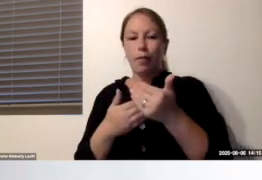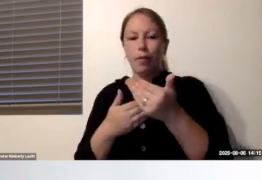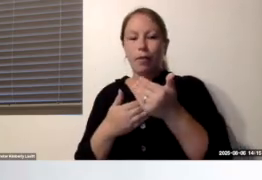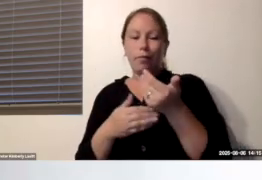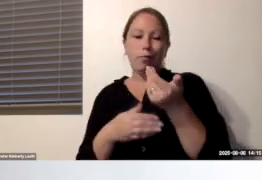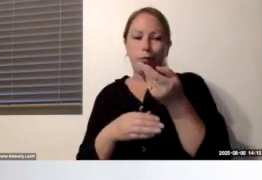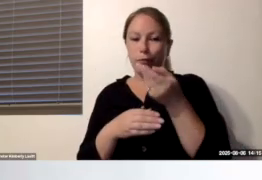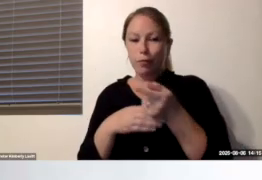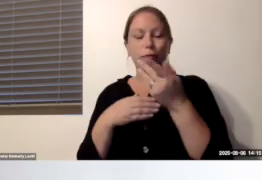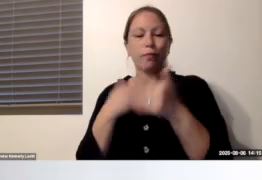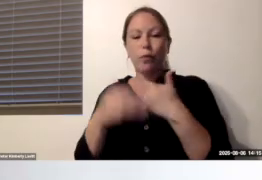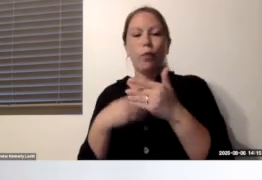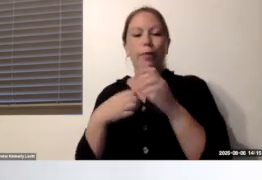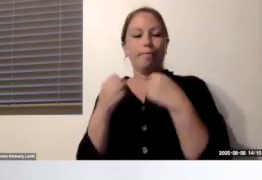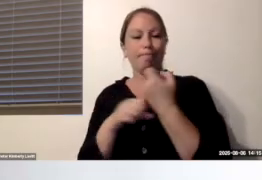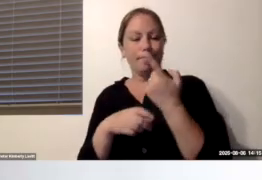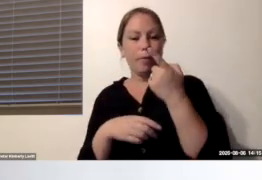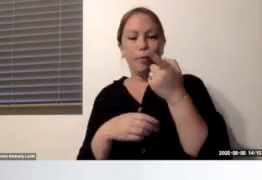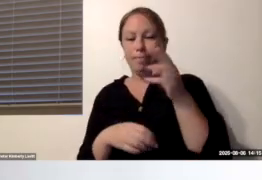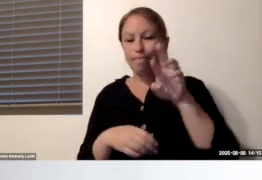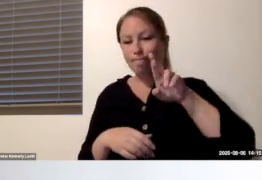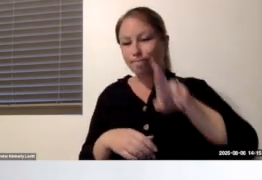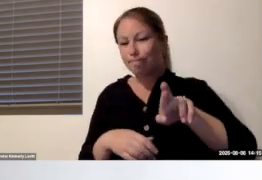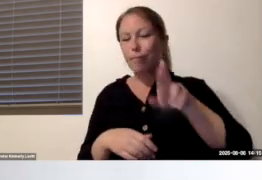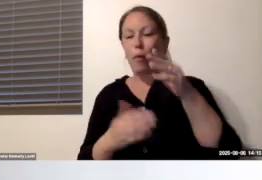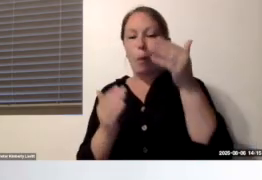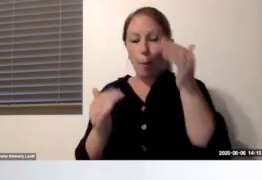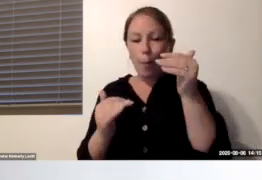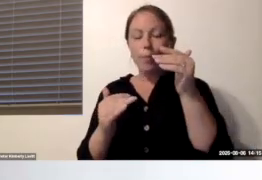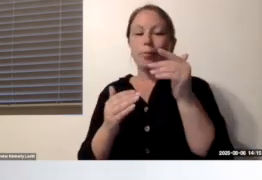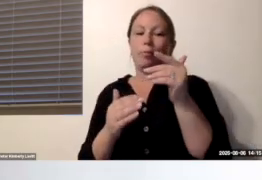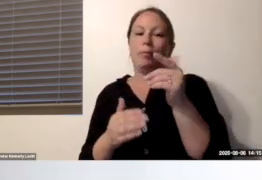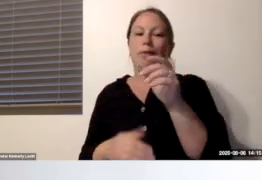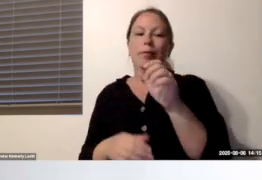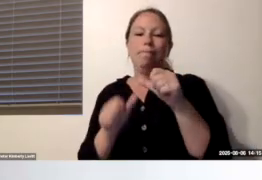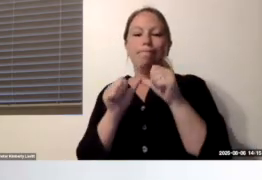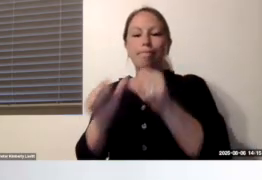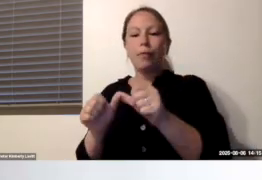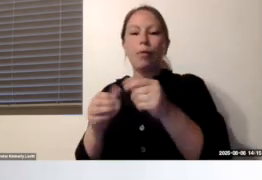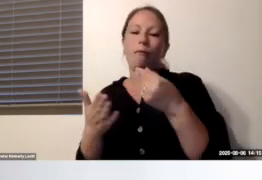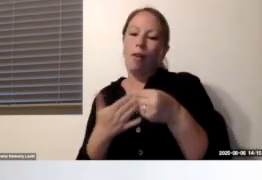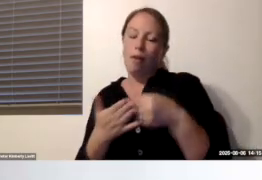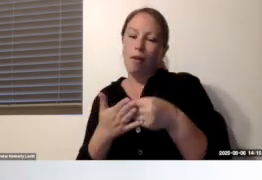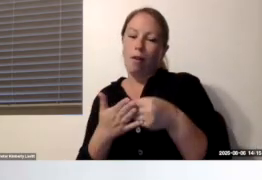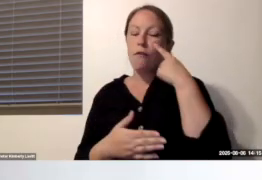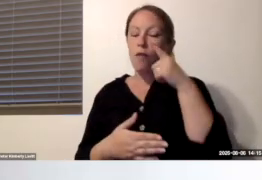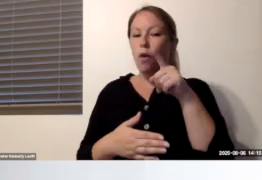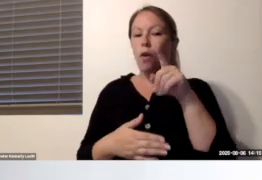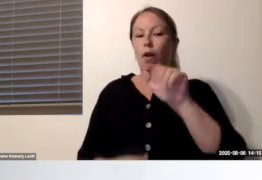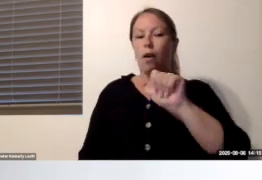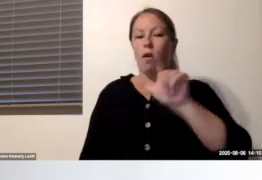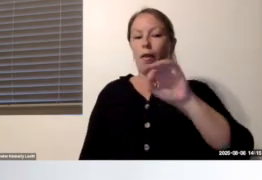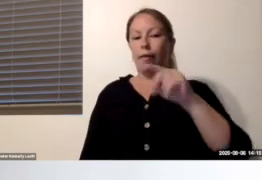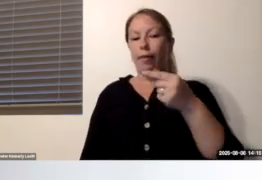so. Fingers crossed we continue to receive sustainable funding. For the alignment,